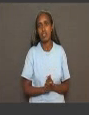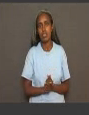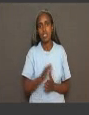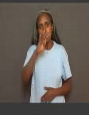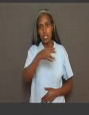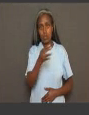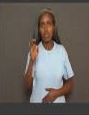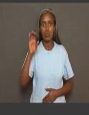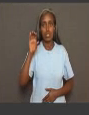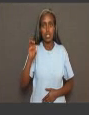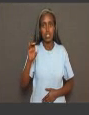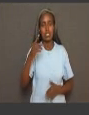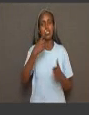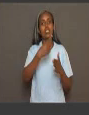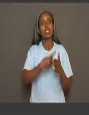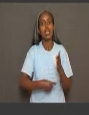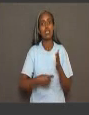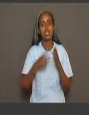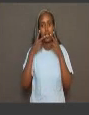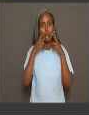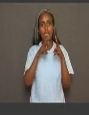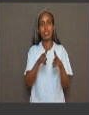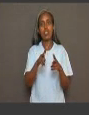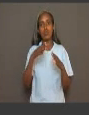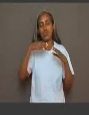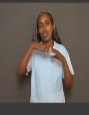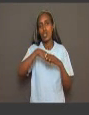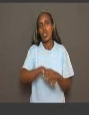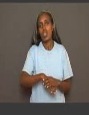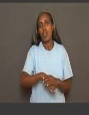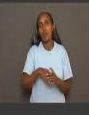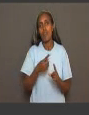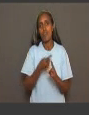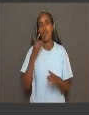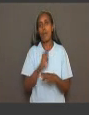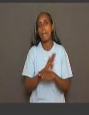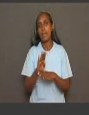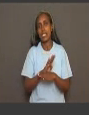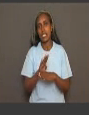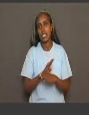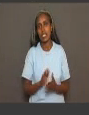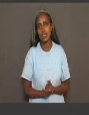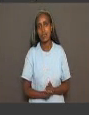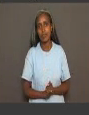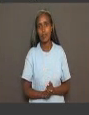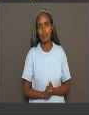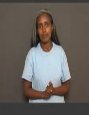Schedule C taxes pertain to income from business.